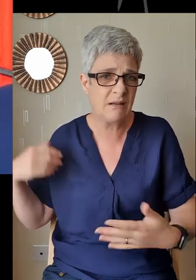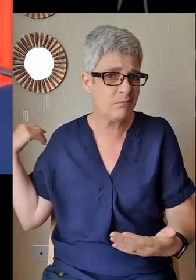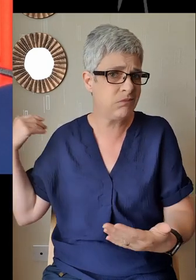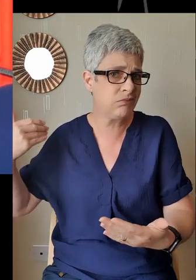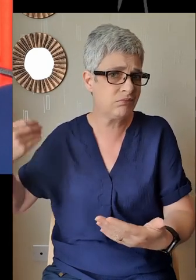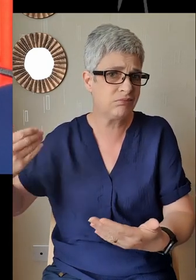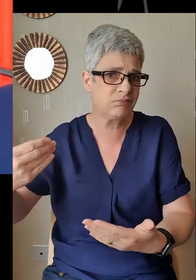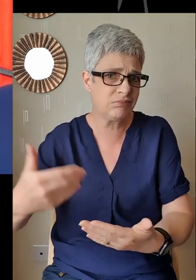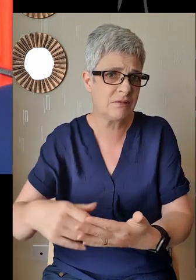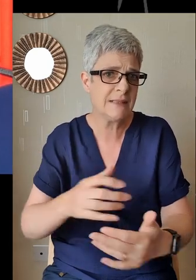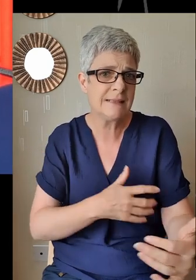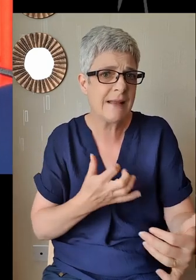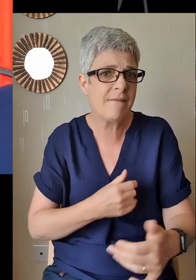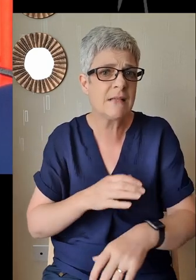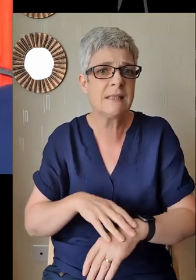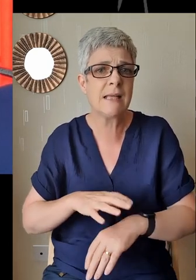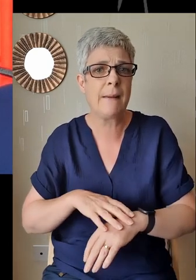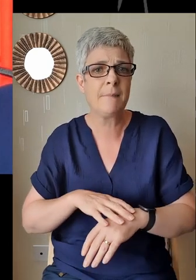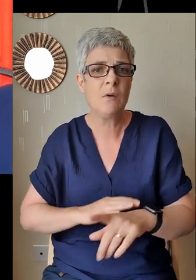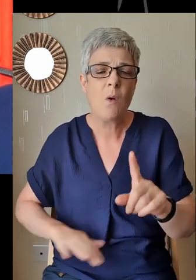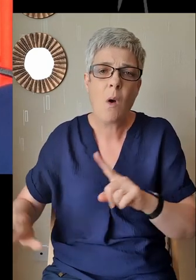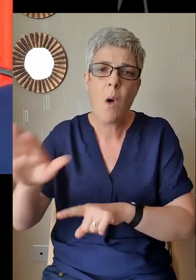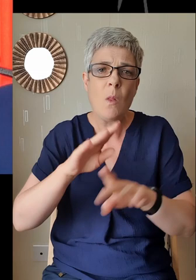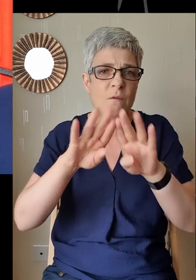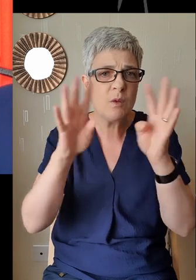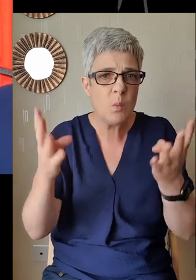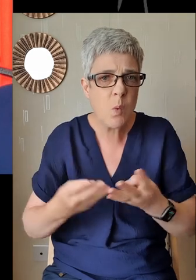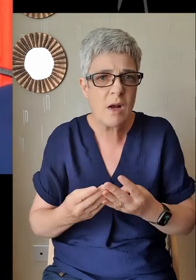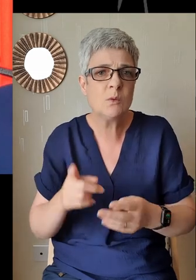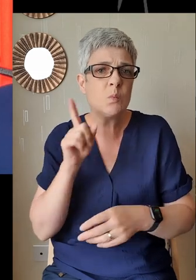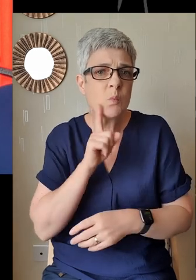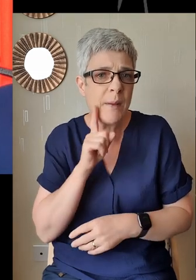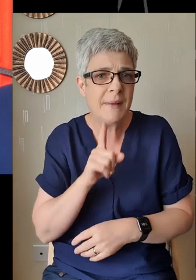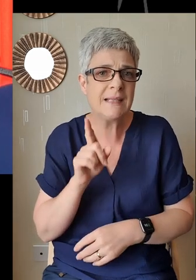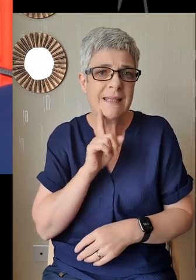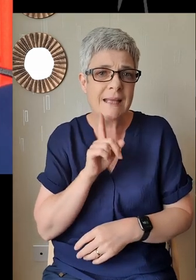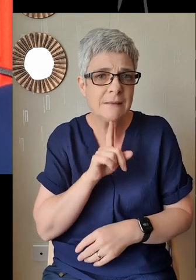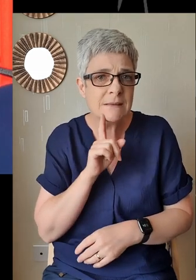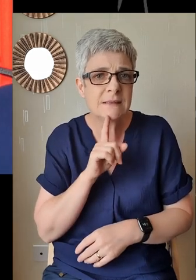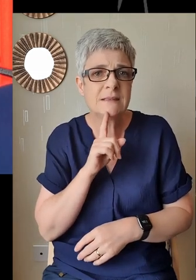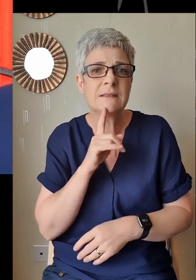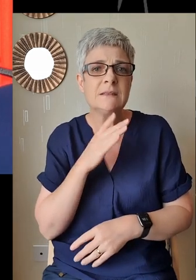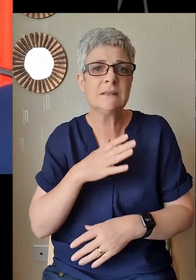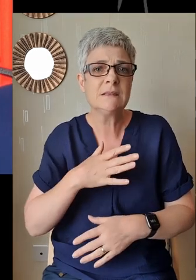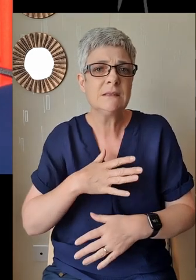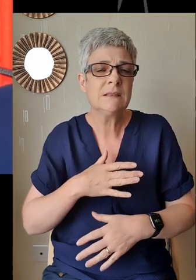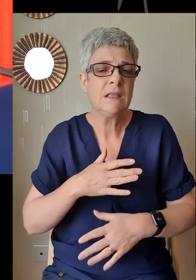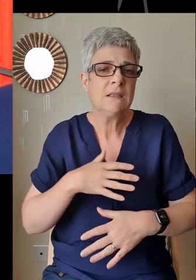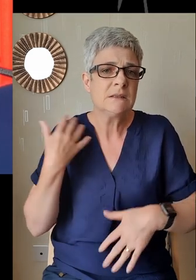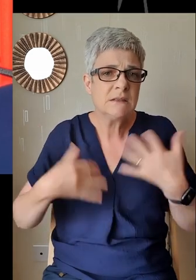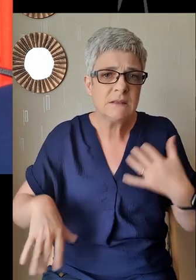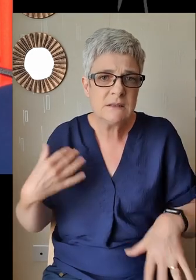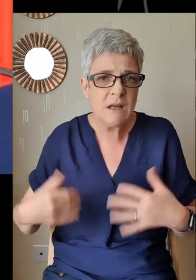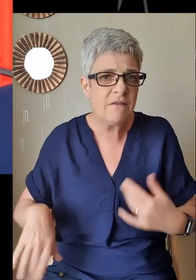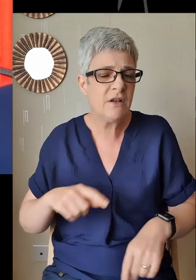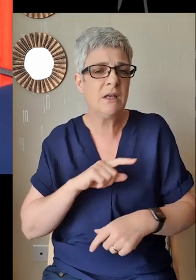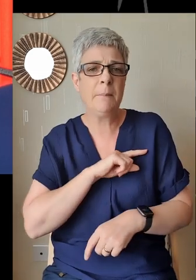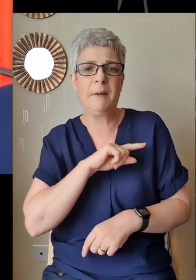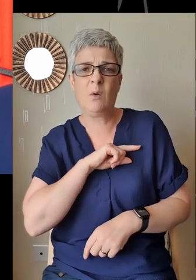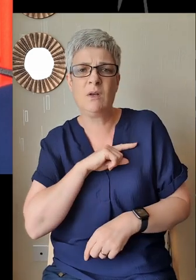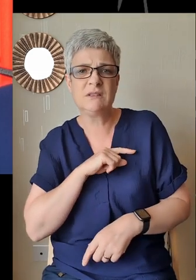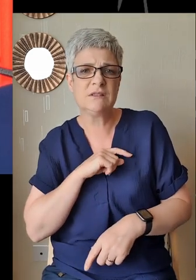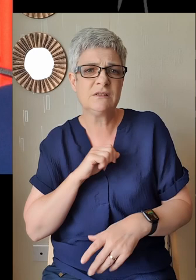time. All over the world, women and girls have suffered at the hands of rapists, pimps, sex traffickers, abusers,